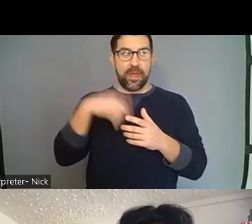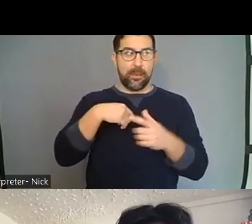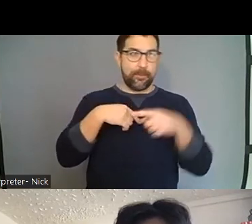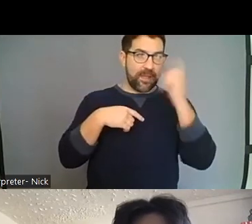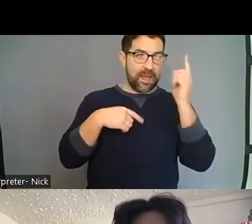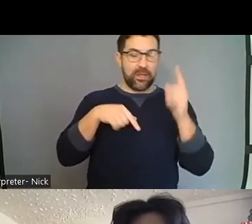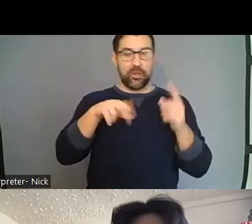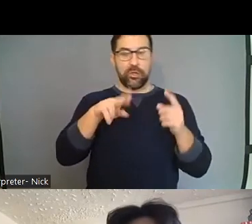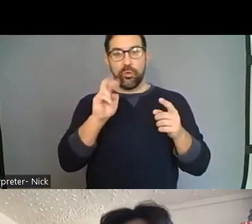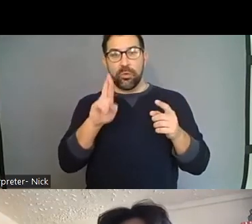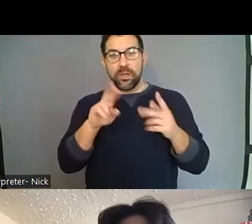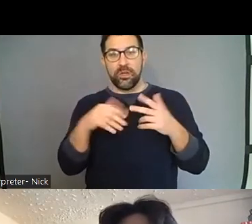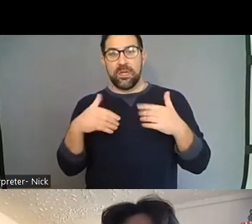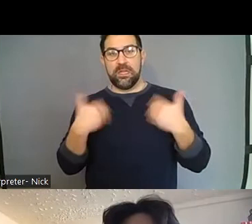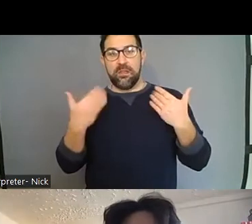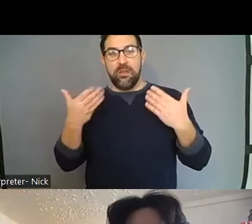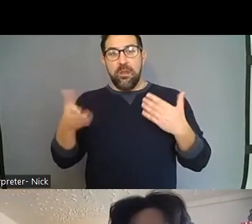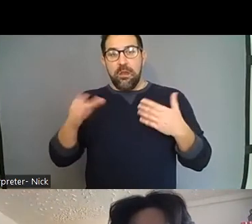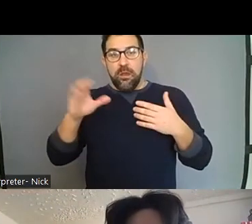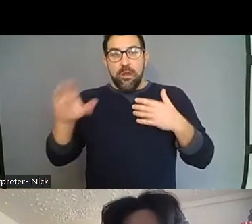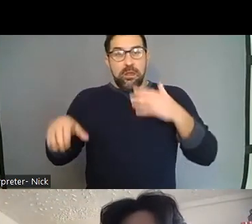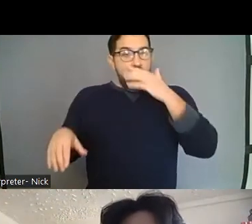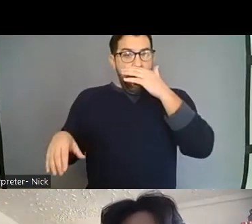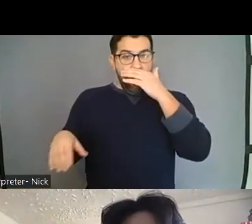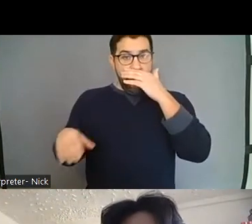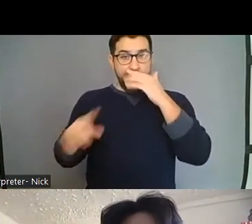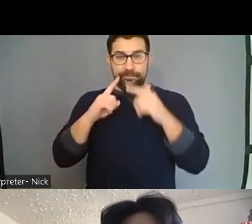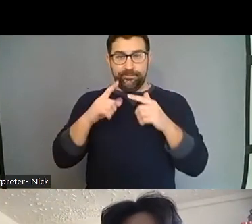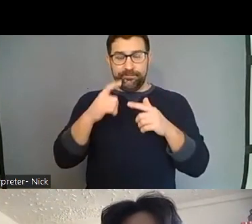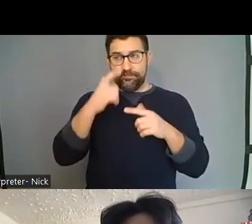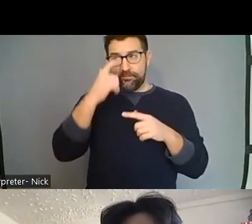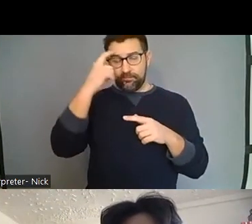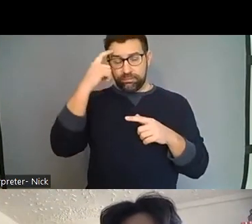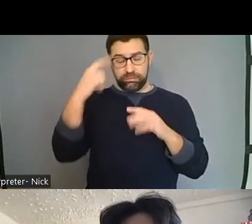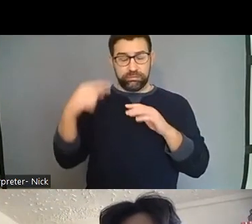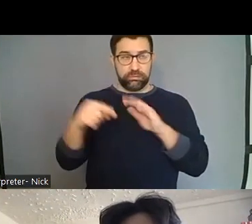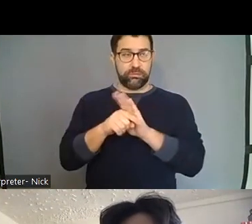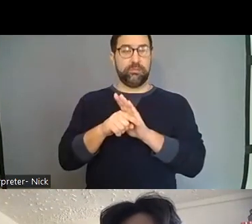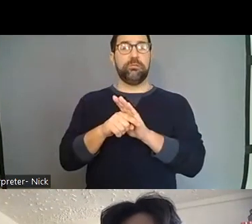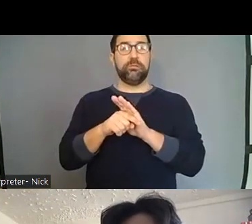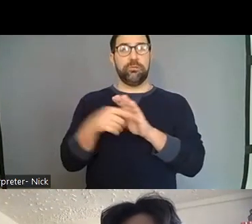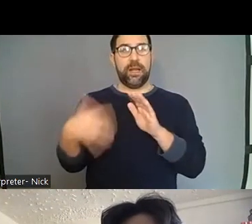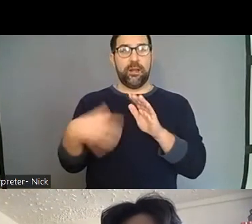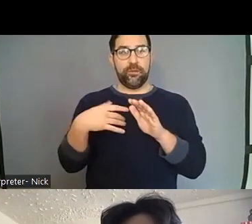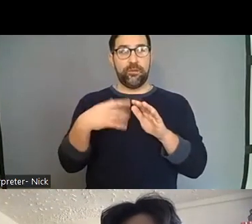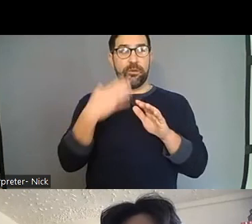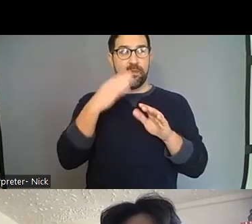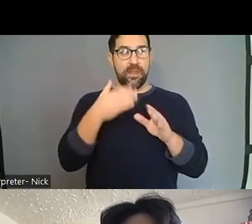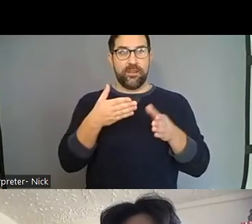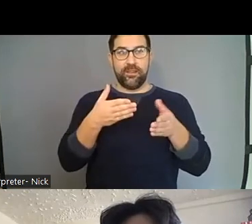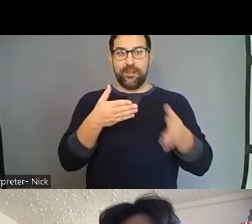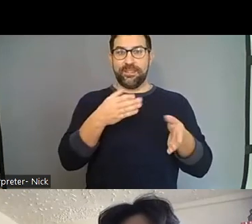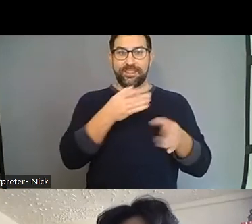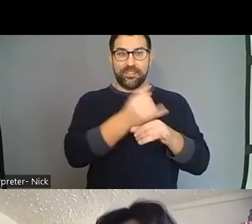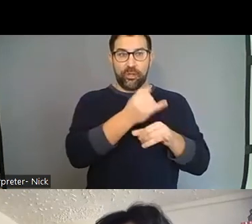Chicago has definitely taken a toll on me, and existing in institutions has taken a toll on me,